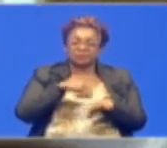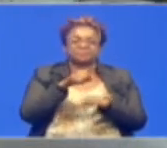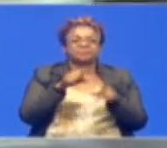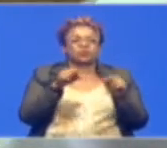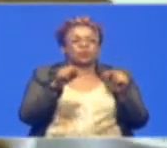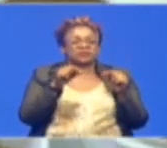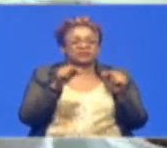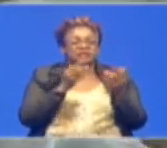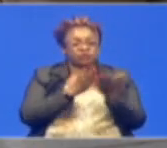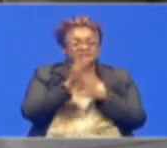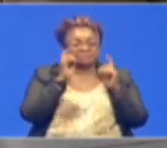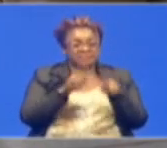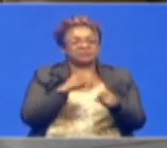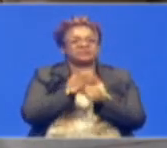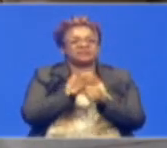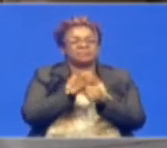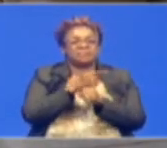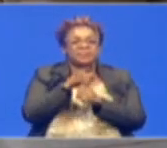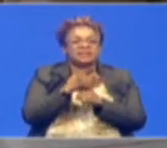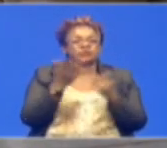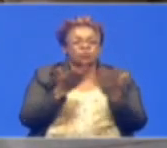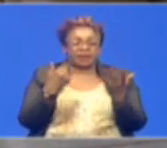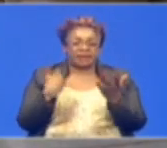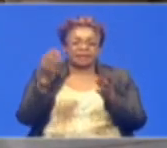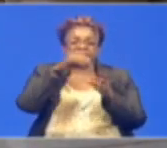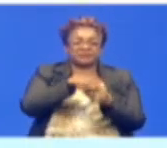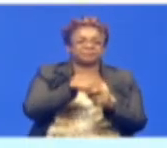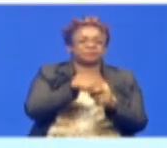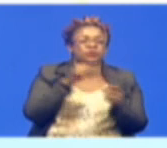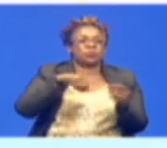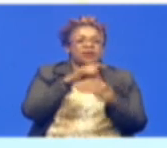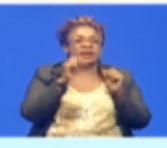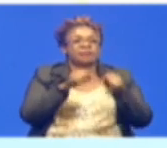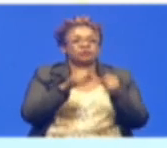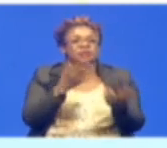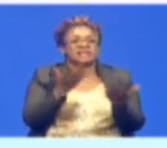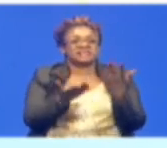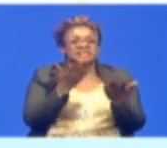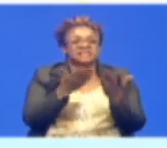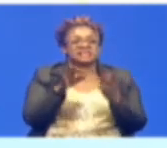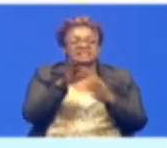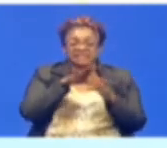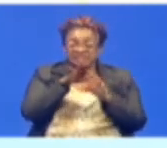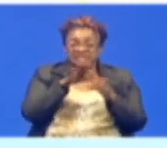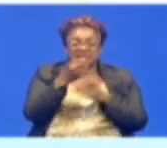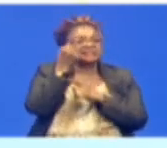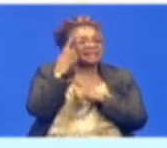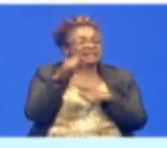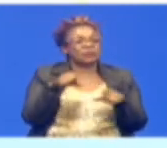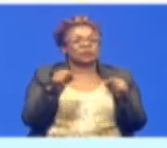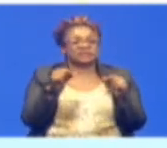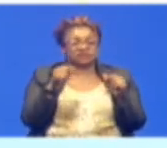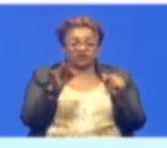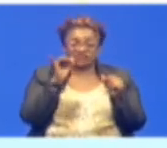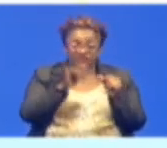assurance has to be done. That's where the tea taster comes in. We are able to assess the tea and understand the quality of the